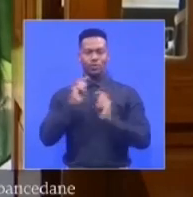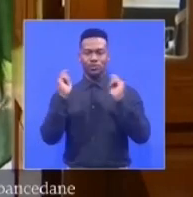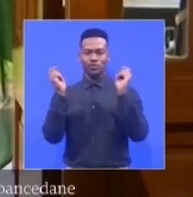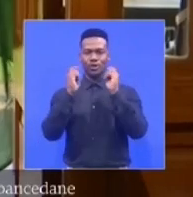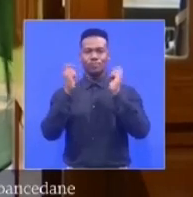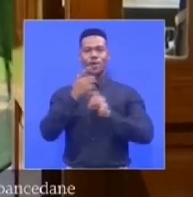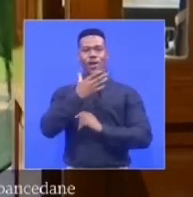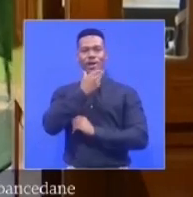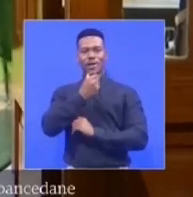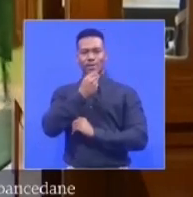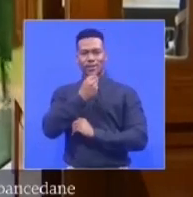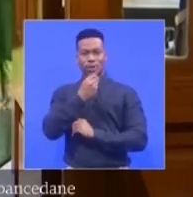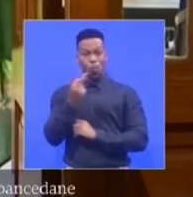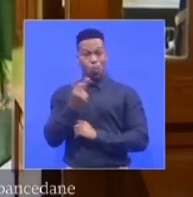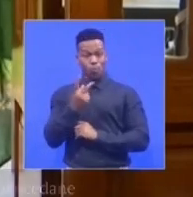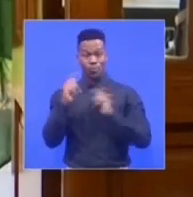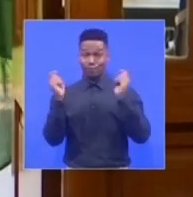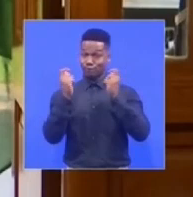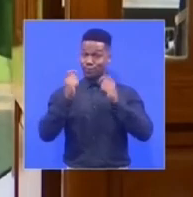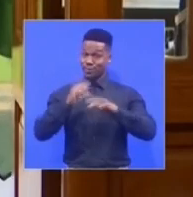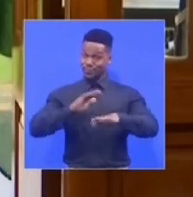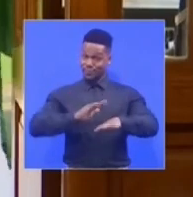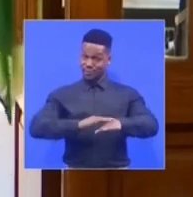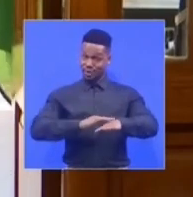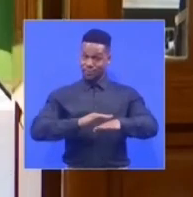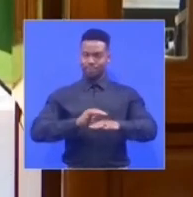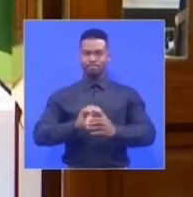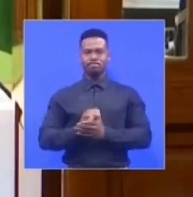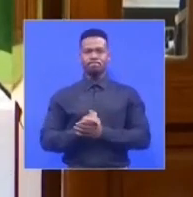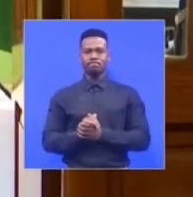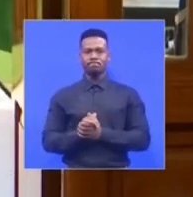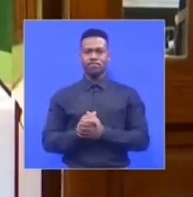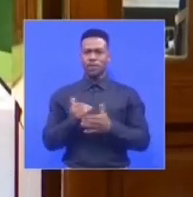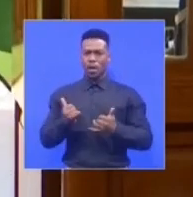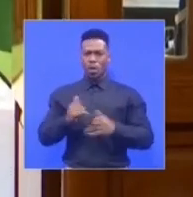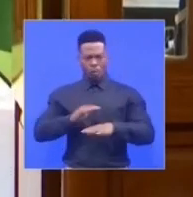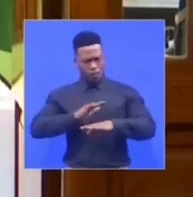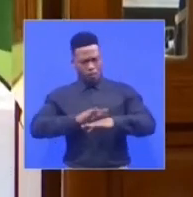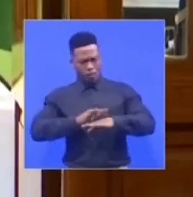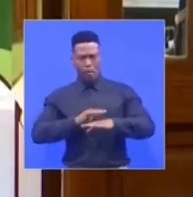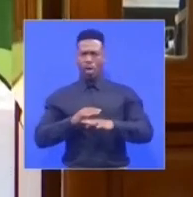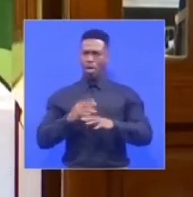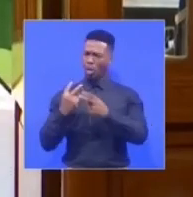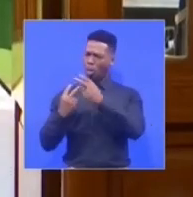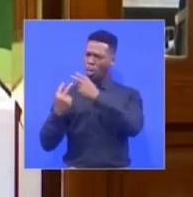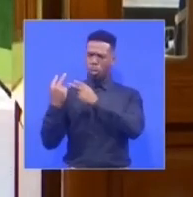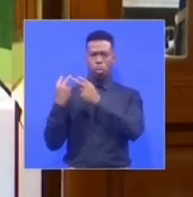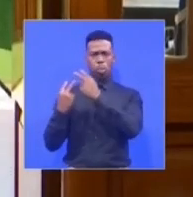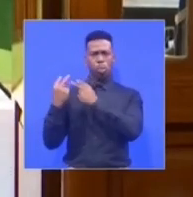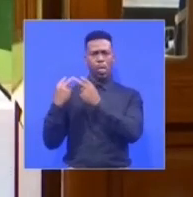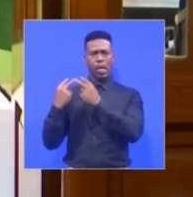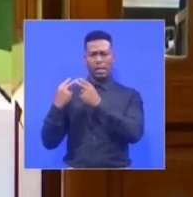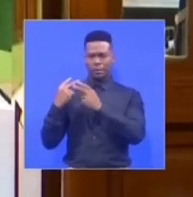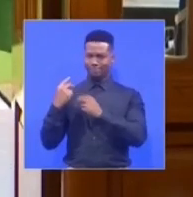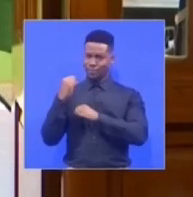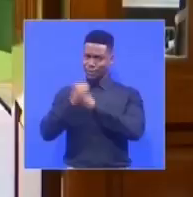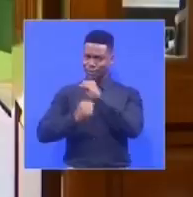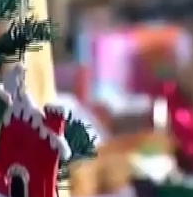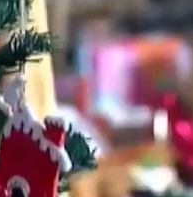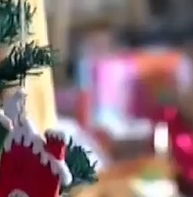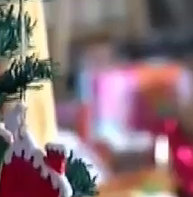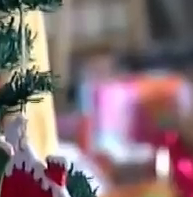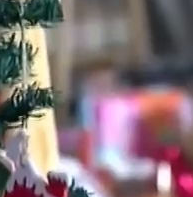and this festive season, where we take a moment to reflect on the year that is